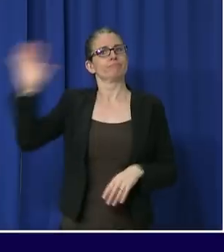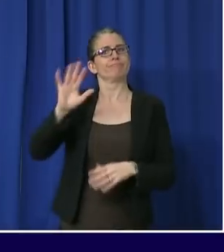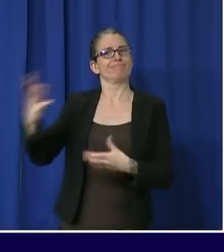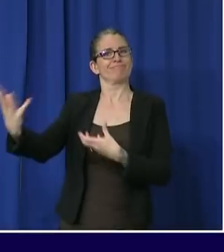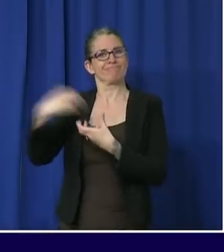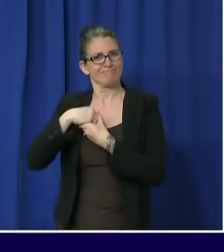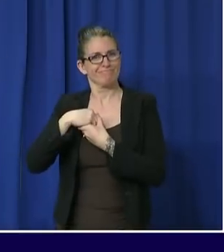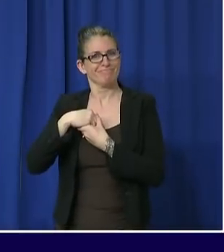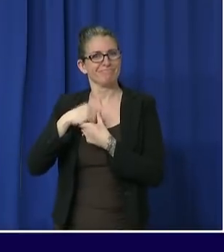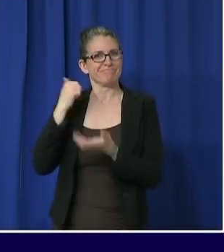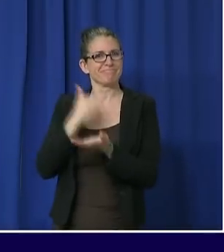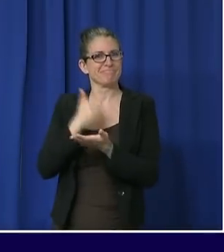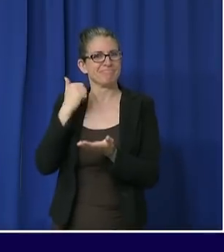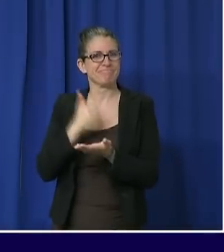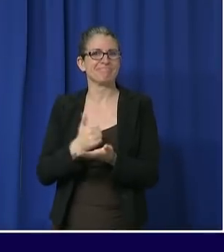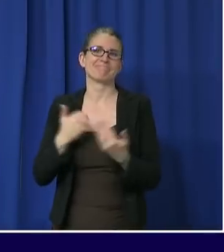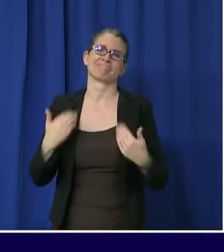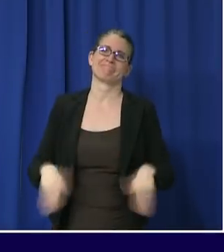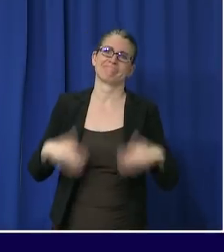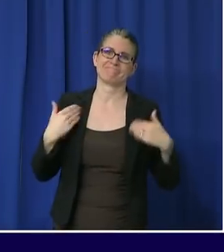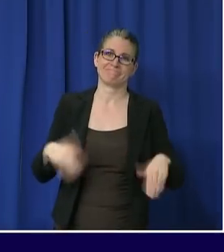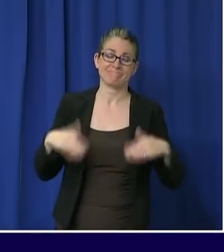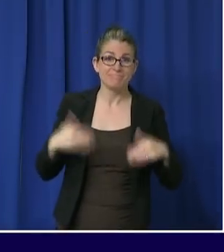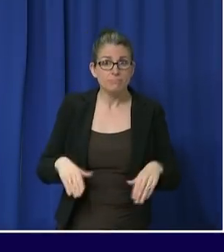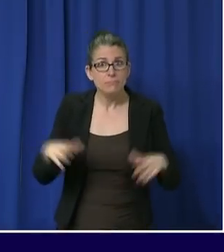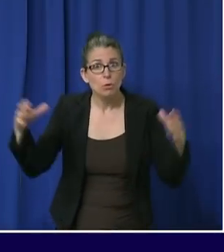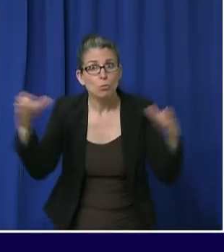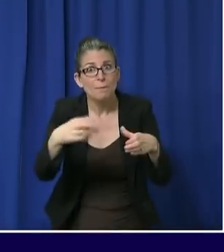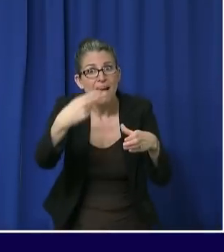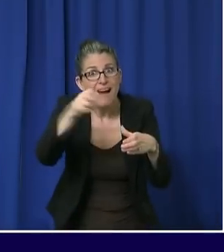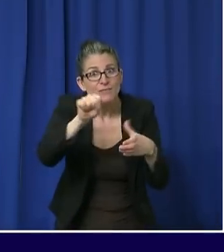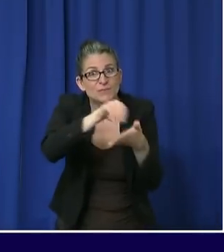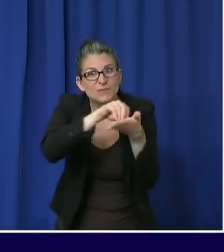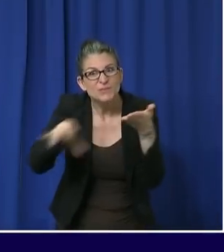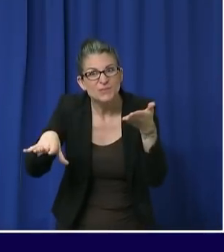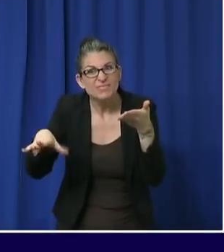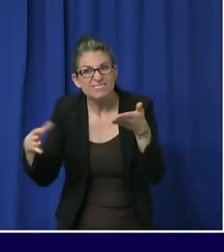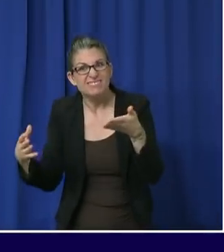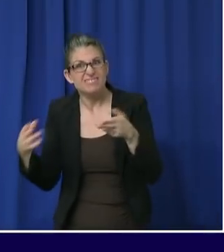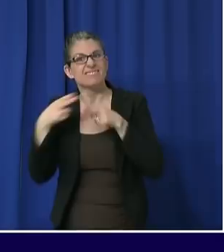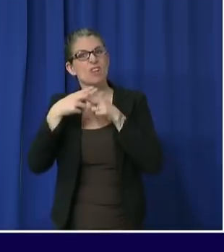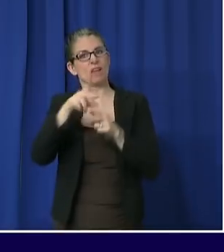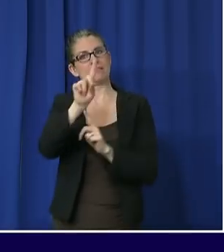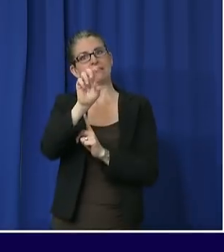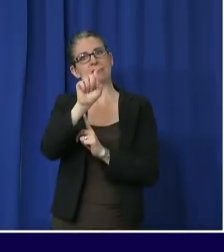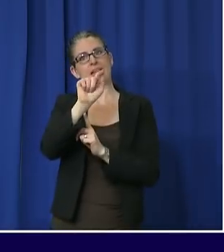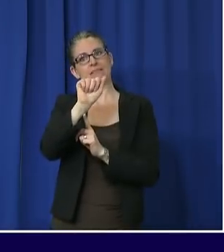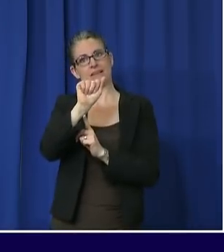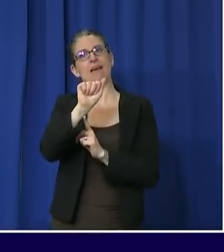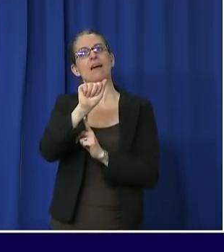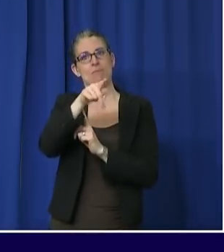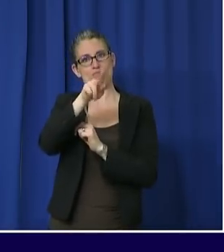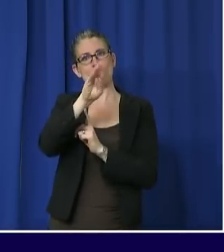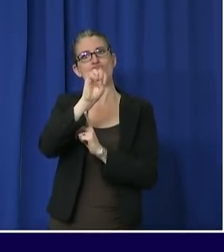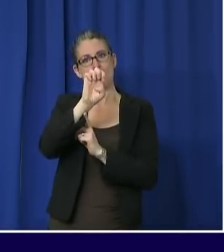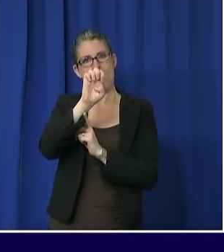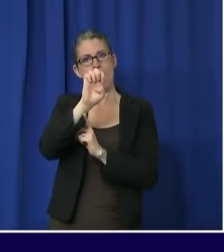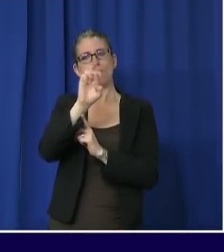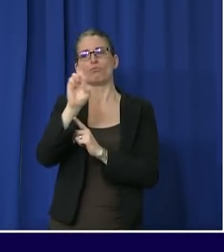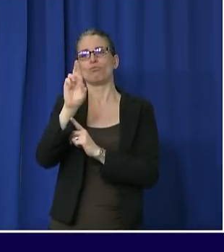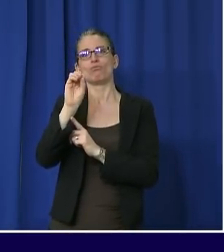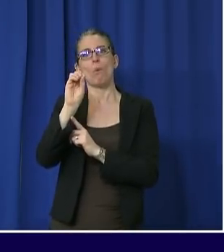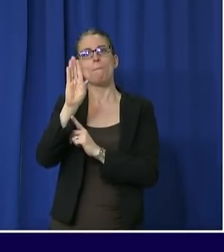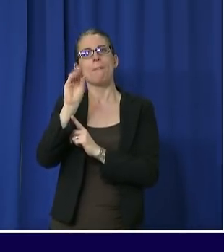weeks, a group of high school students called the Delta Prime Robotics Group have taken it upon